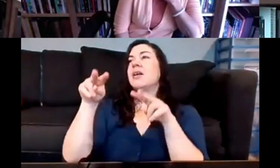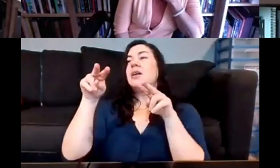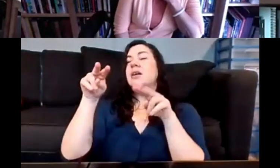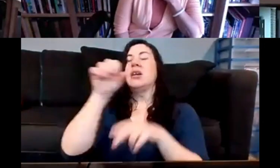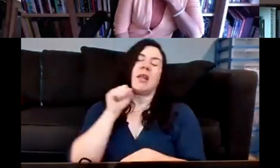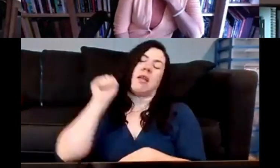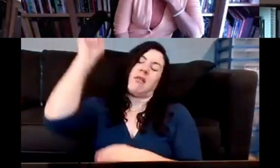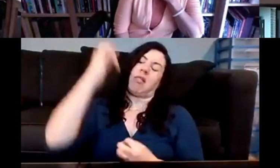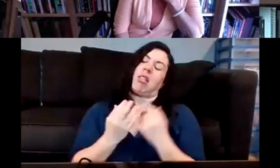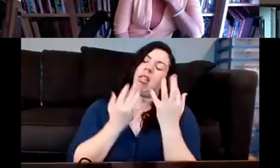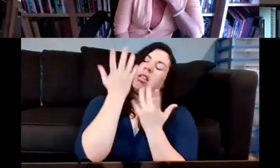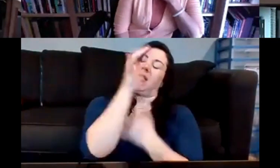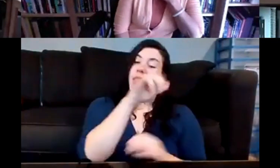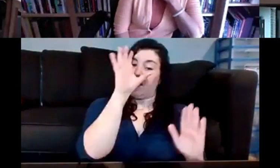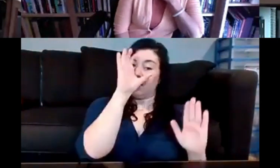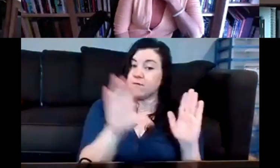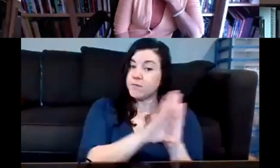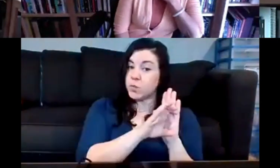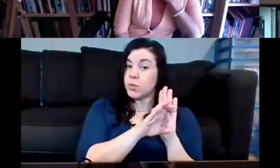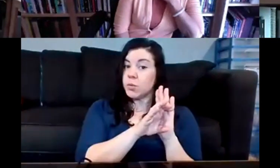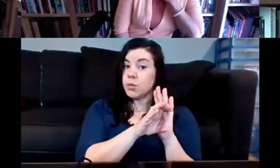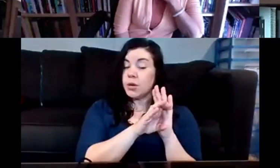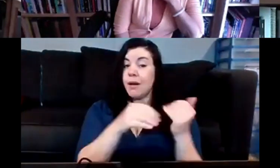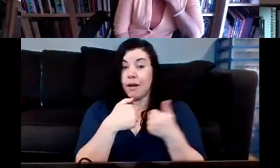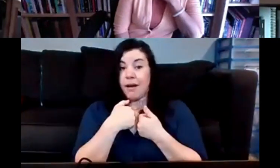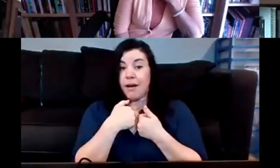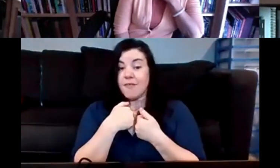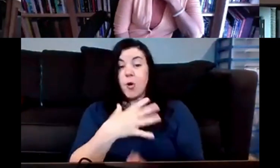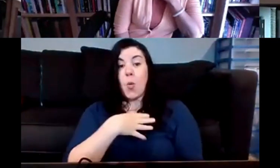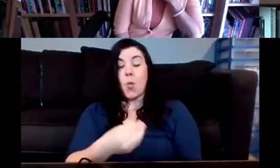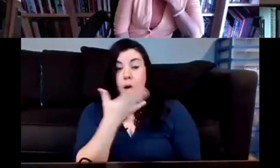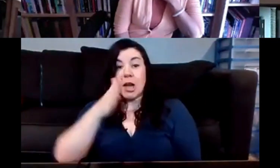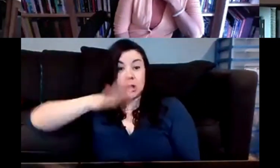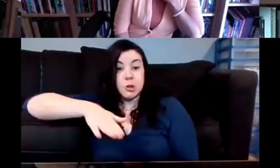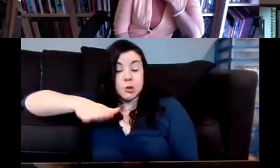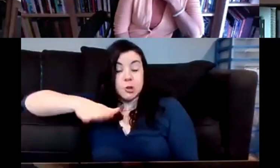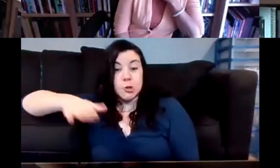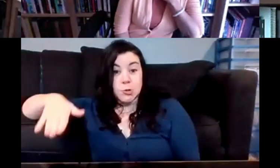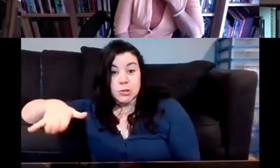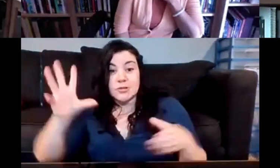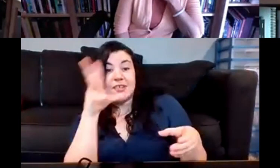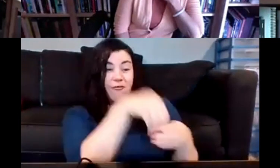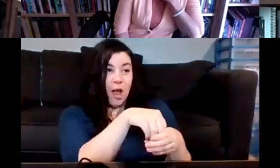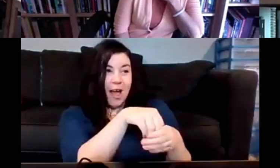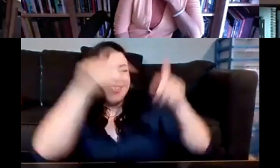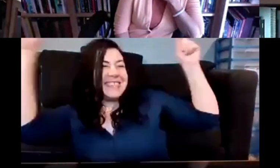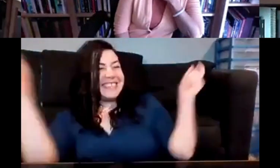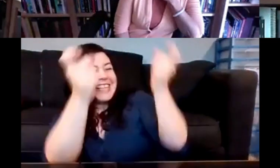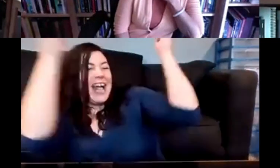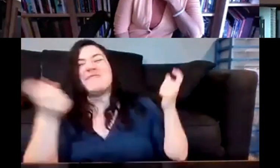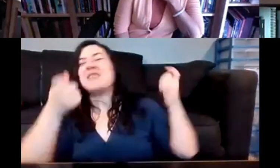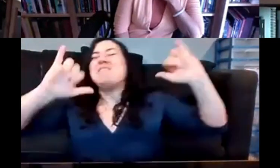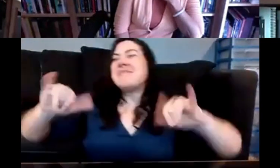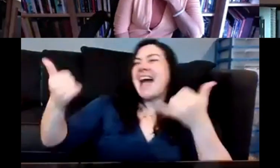contain, white children joyously partaking with their family members